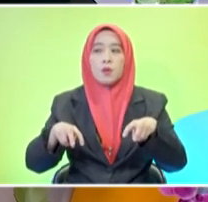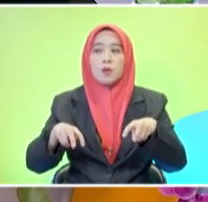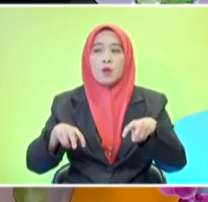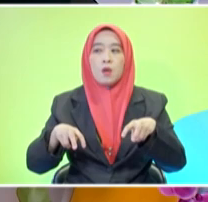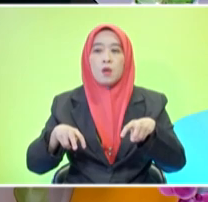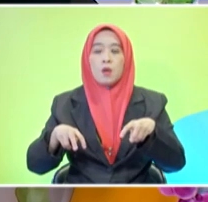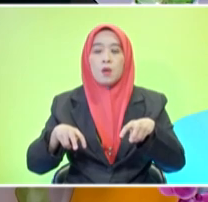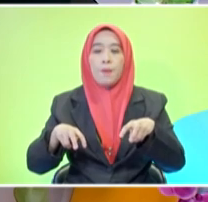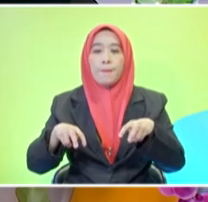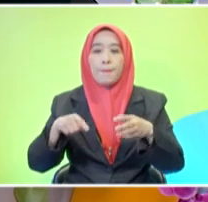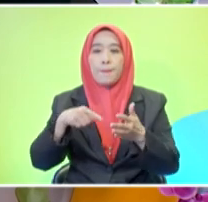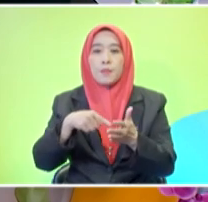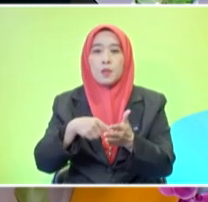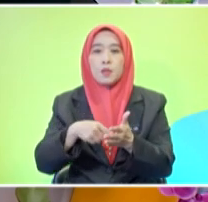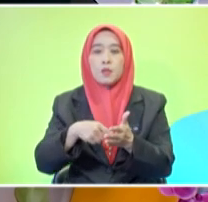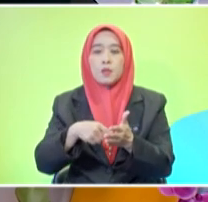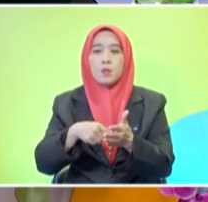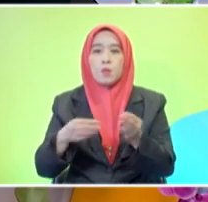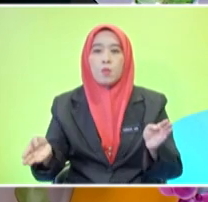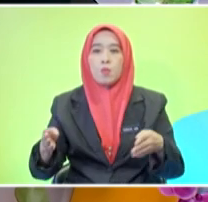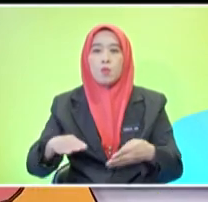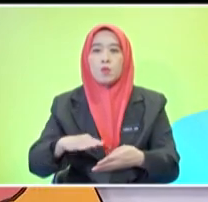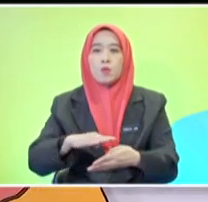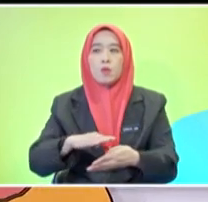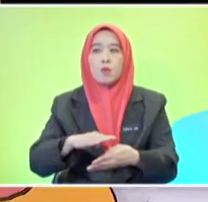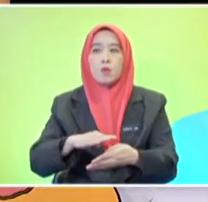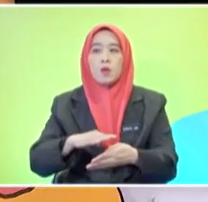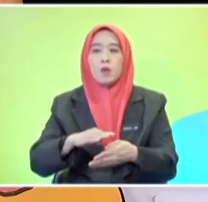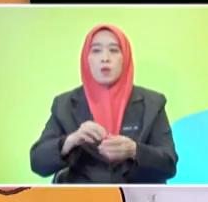sorry, this is pot A. Okay. Pot A